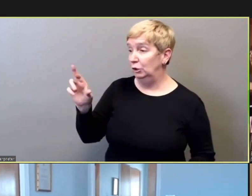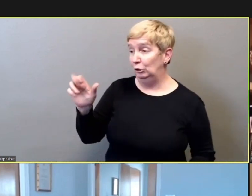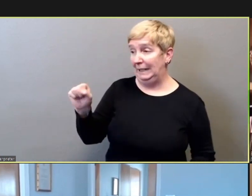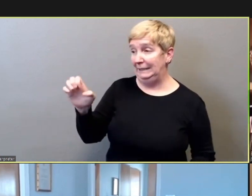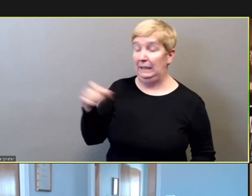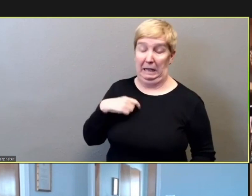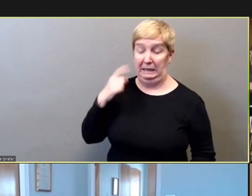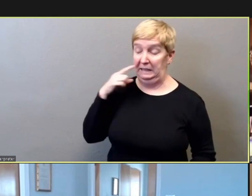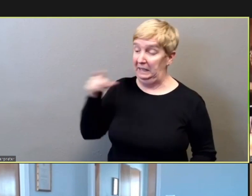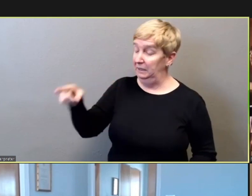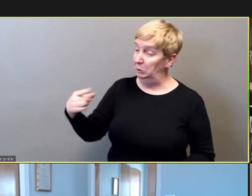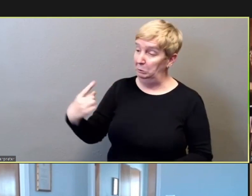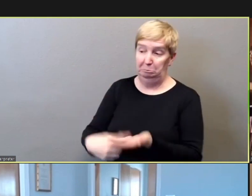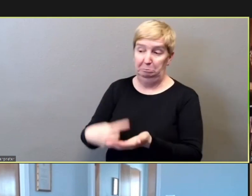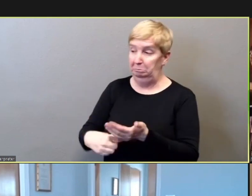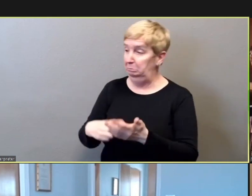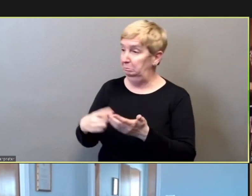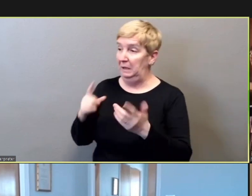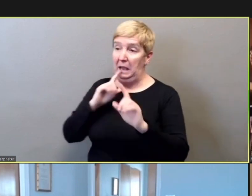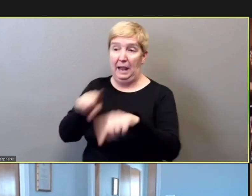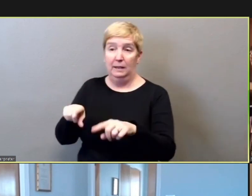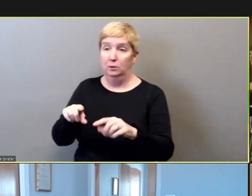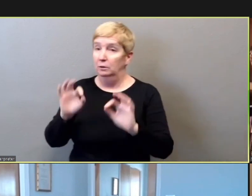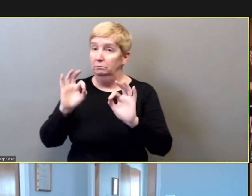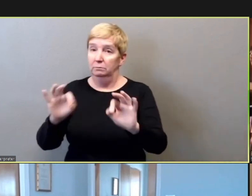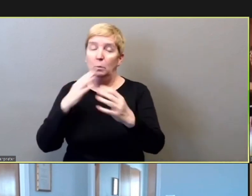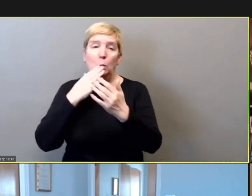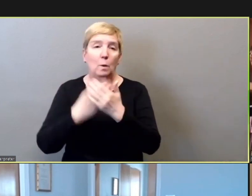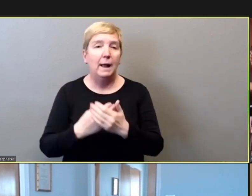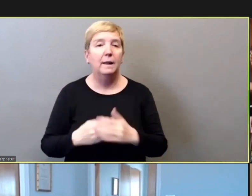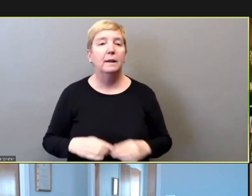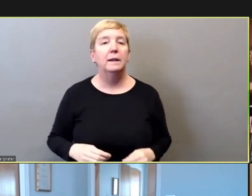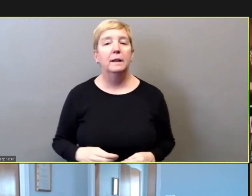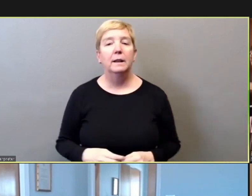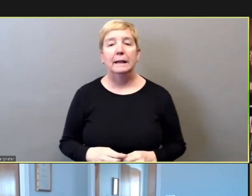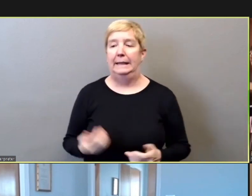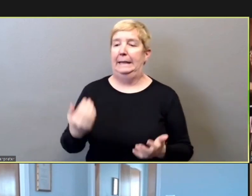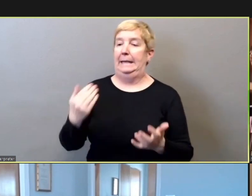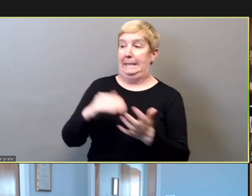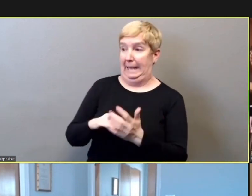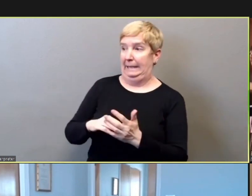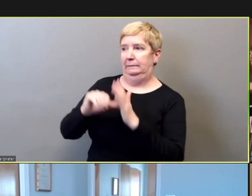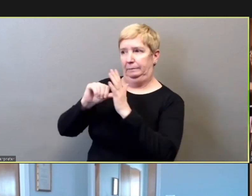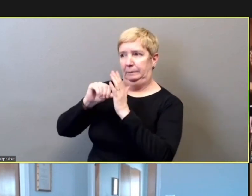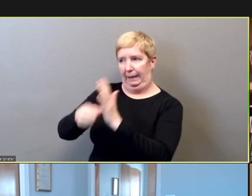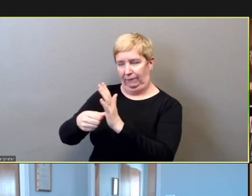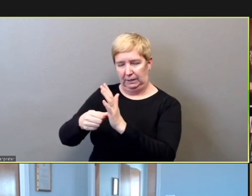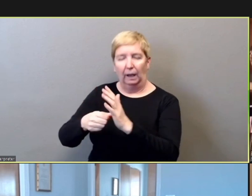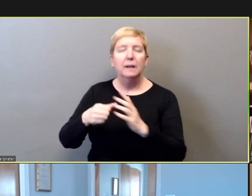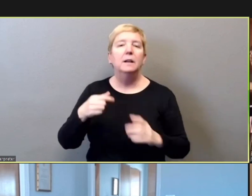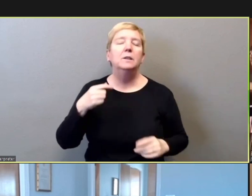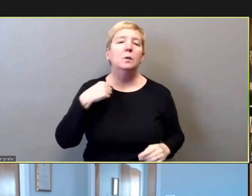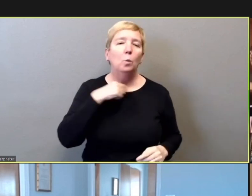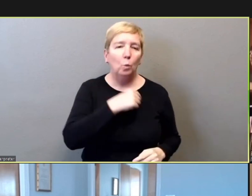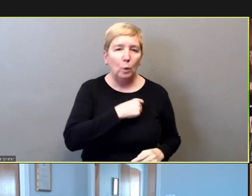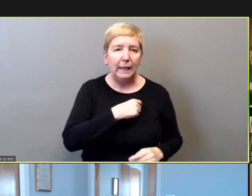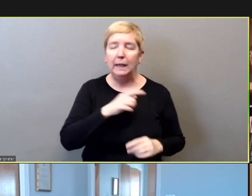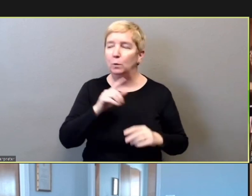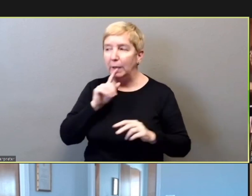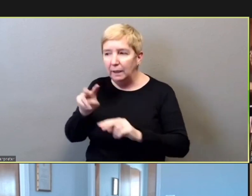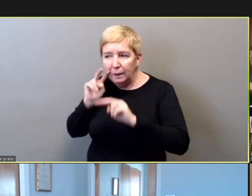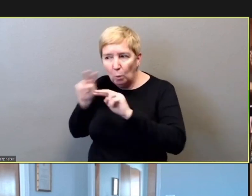covered the topic really well. Would just want to reiterate that we keep a close eye on the